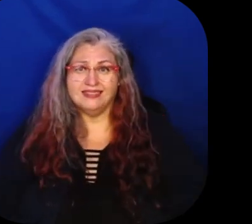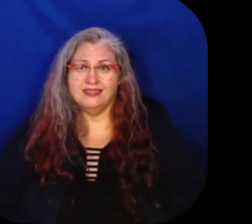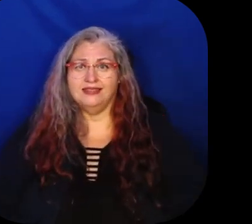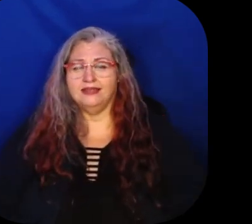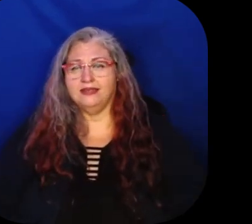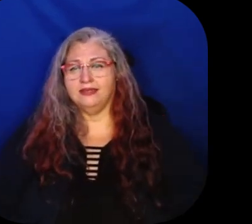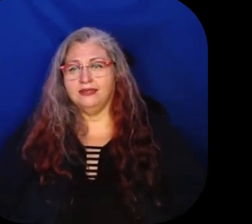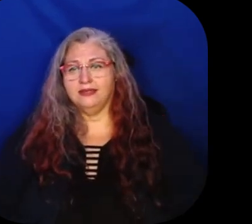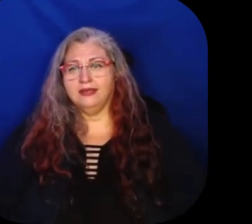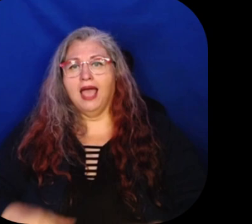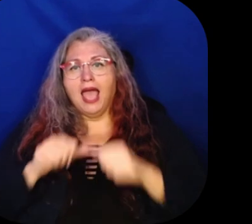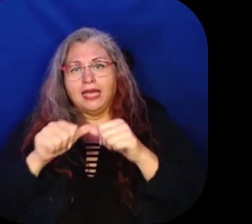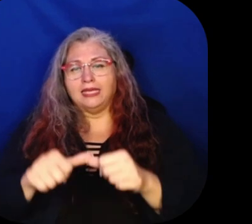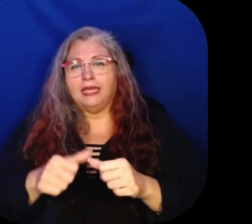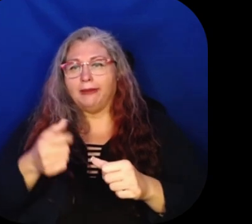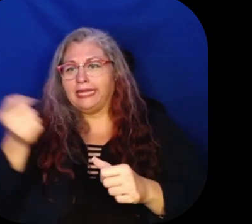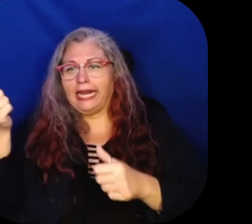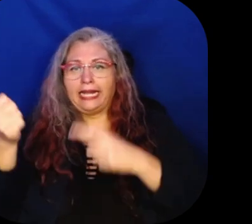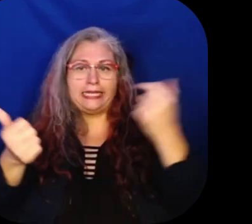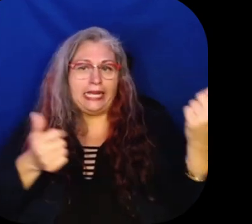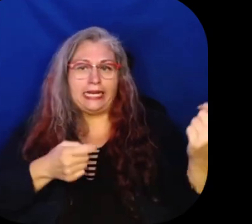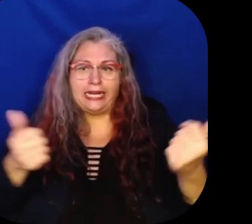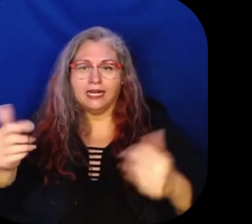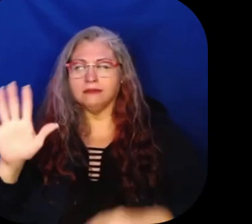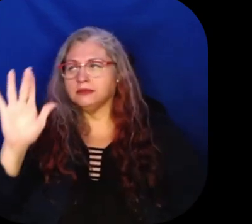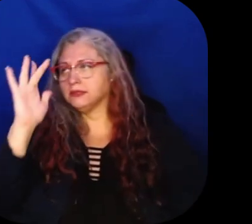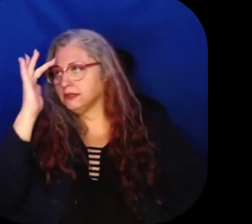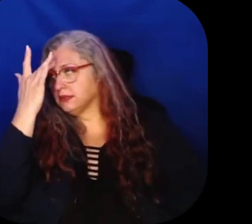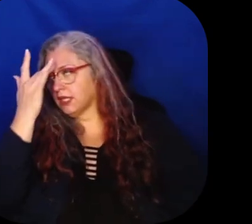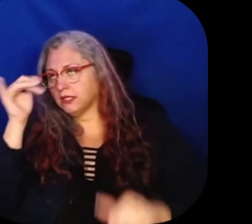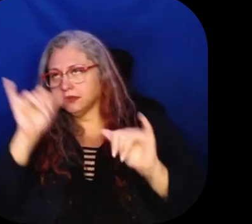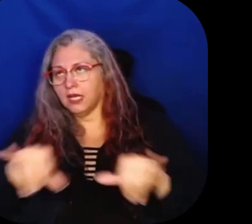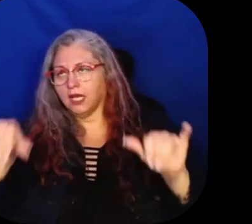keep deleting. I am sick of deleting.